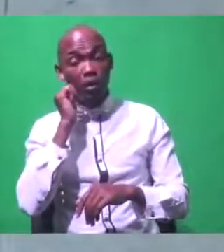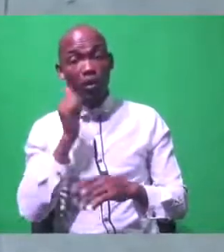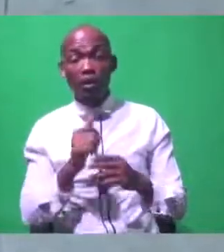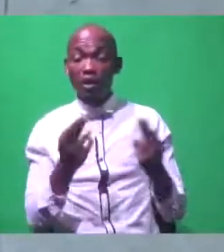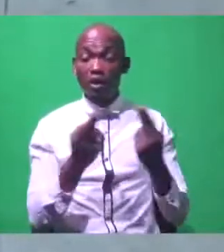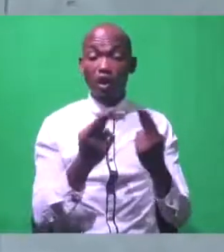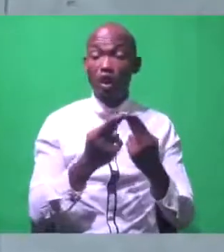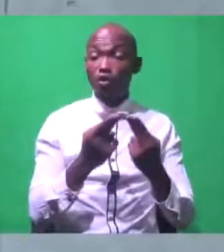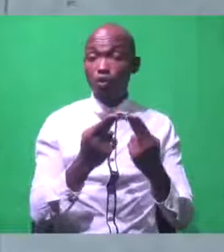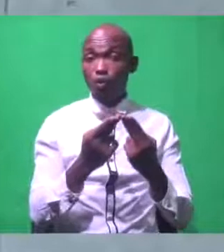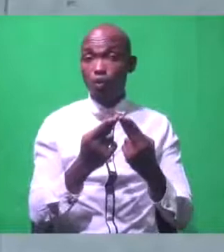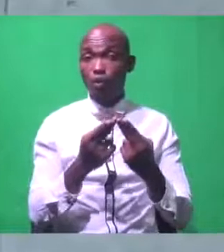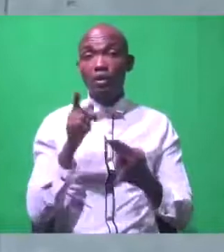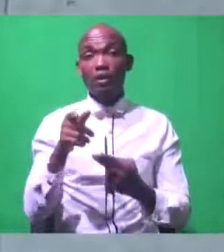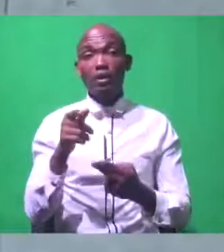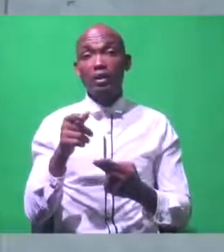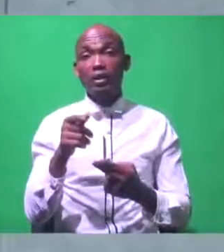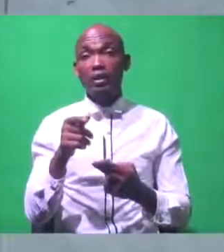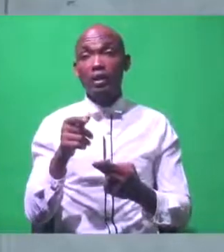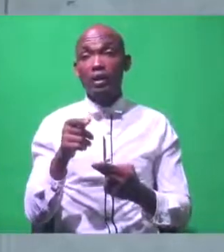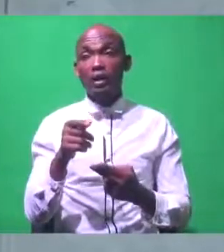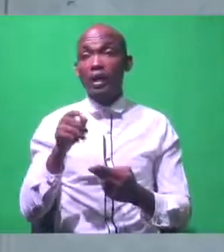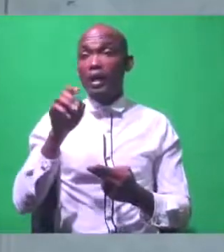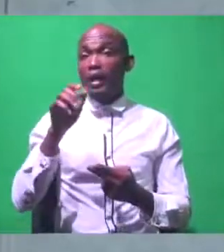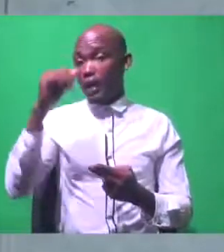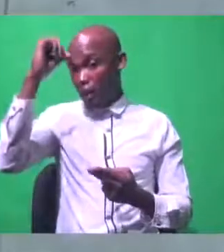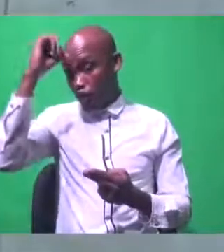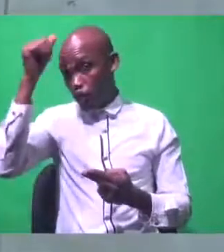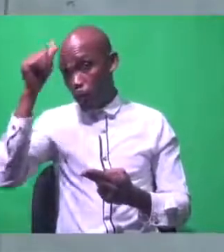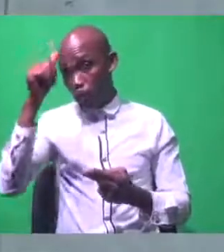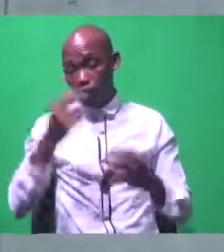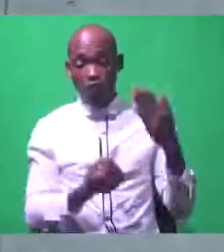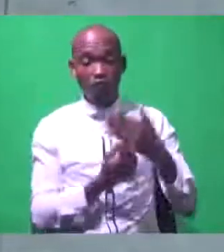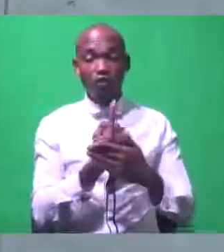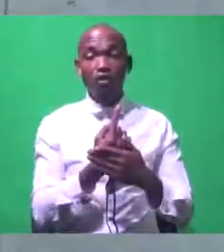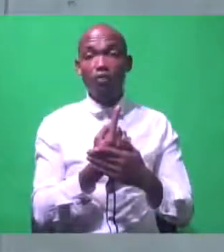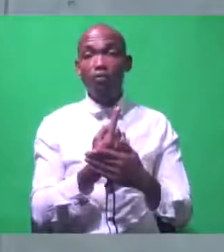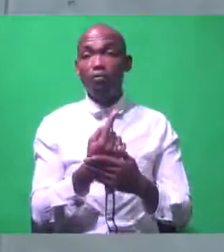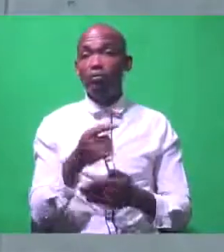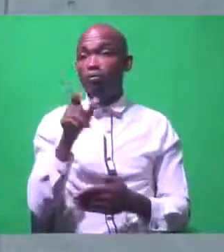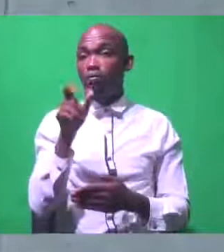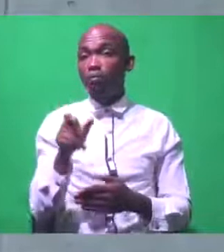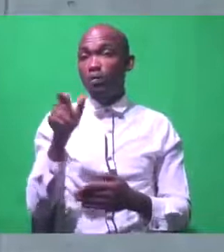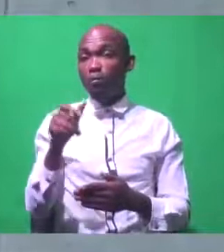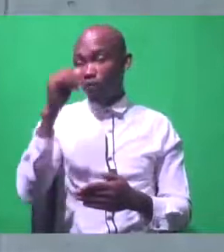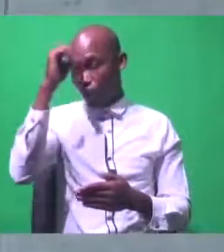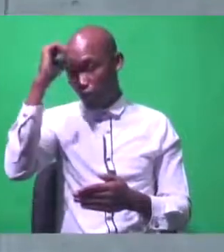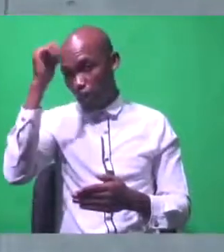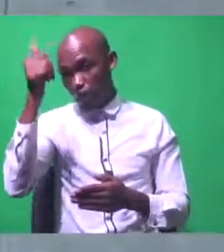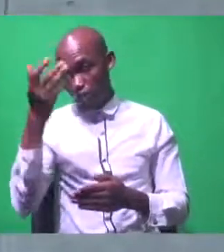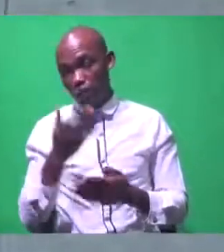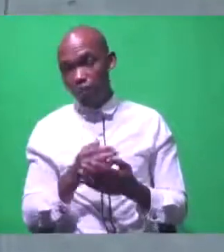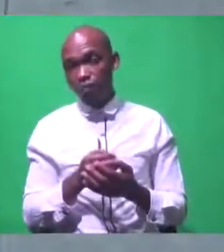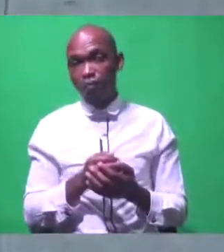Also, we had the Asians, people from India, from